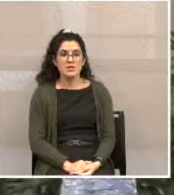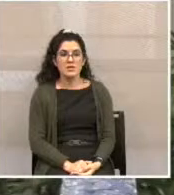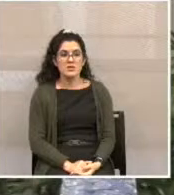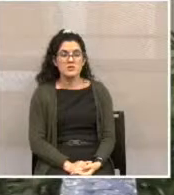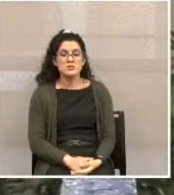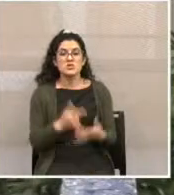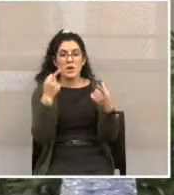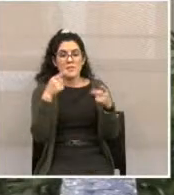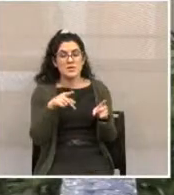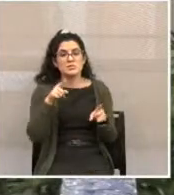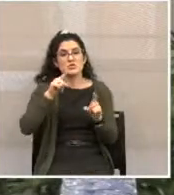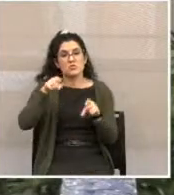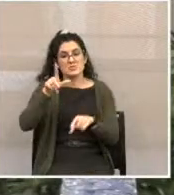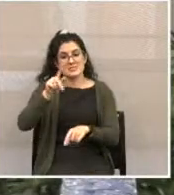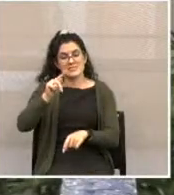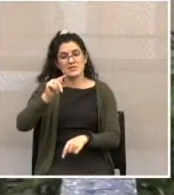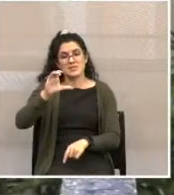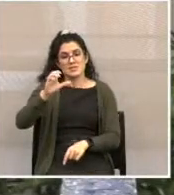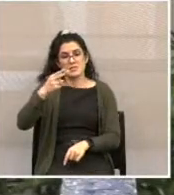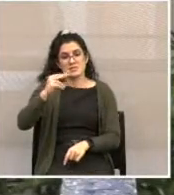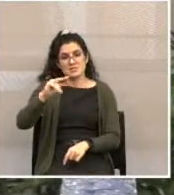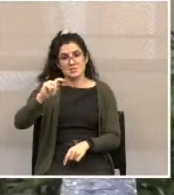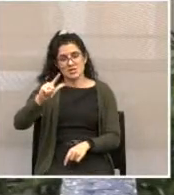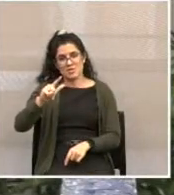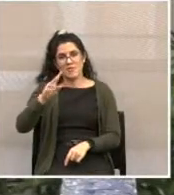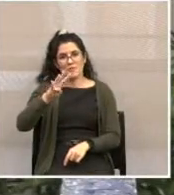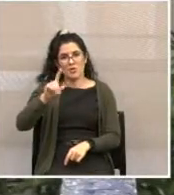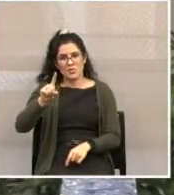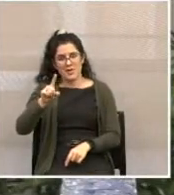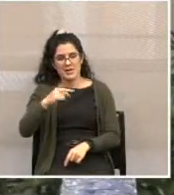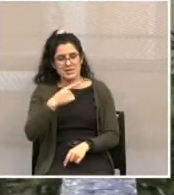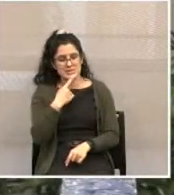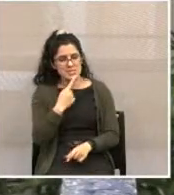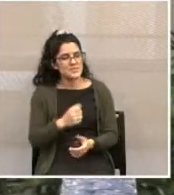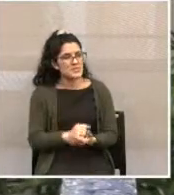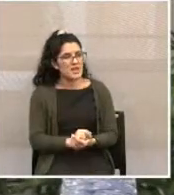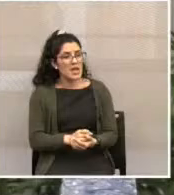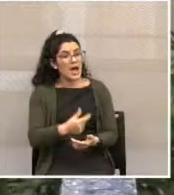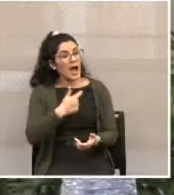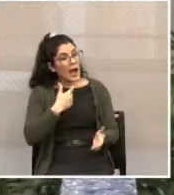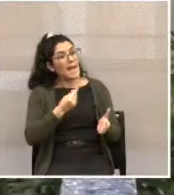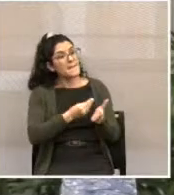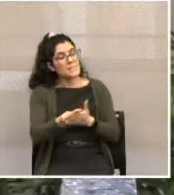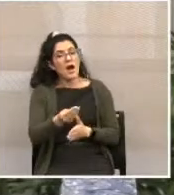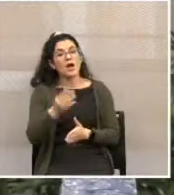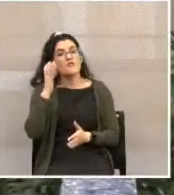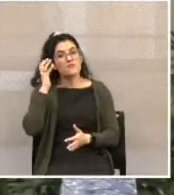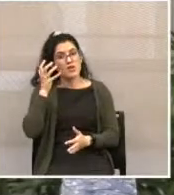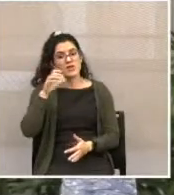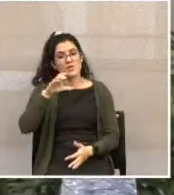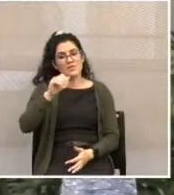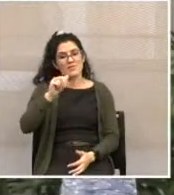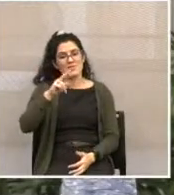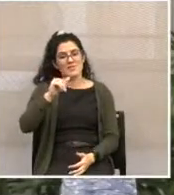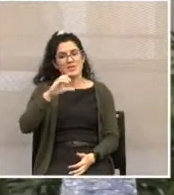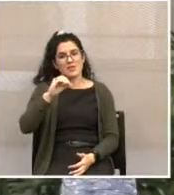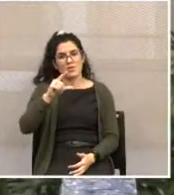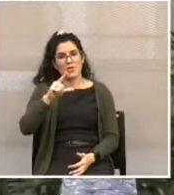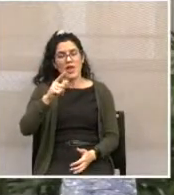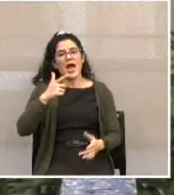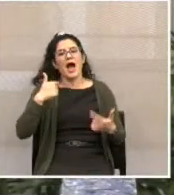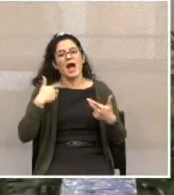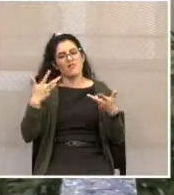the Channel 41, which is a station, and he says, I have bought Caracol. I have already